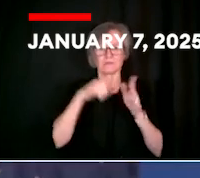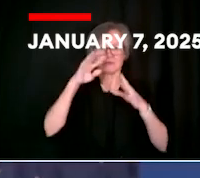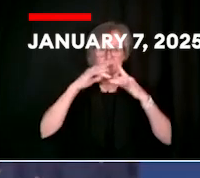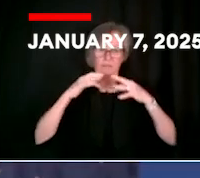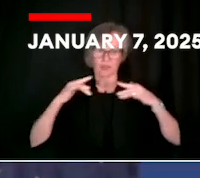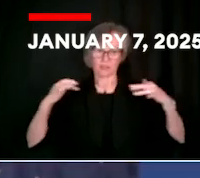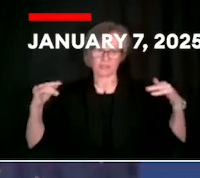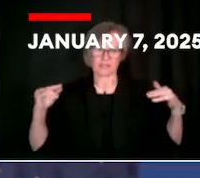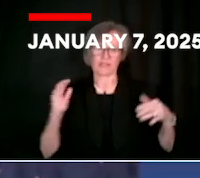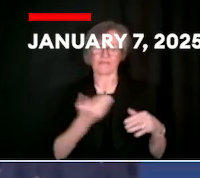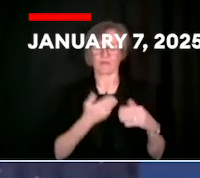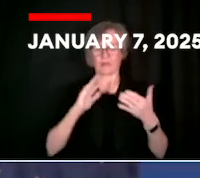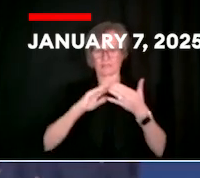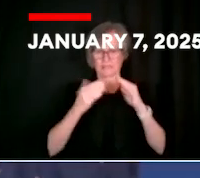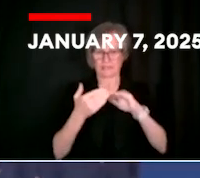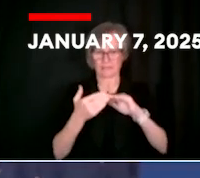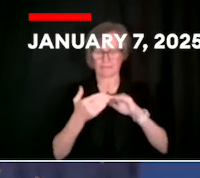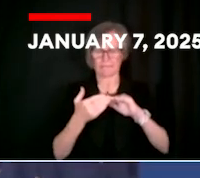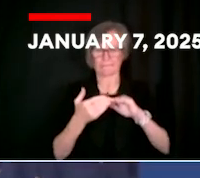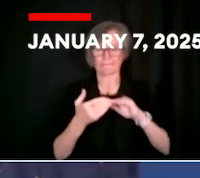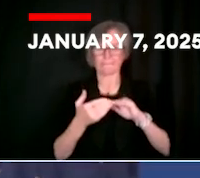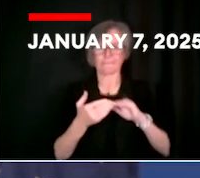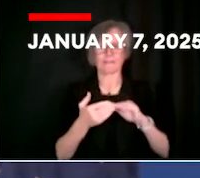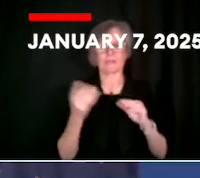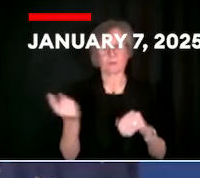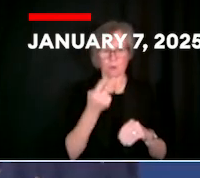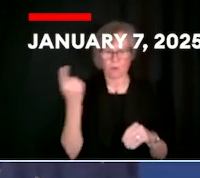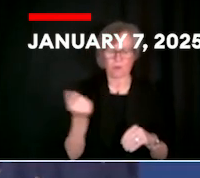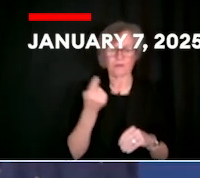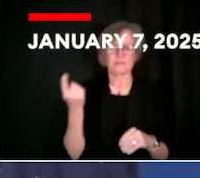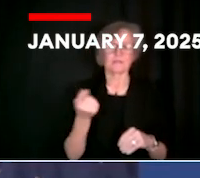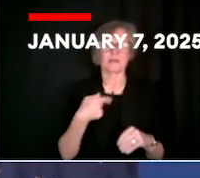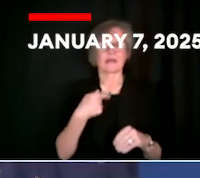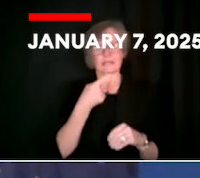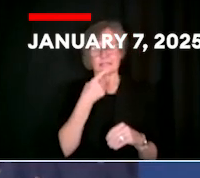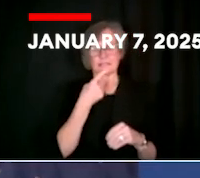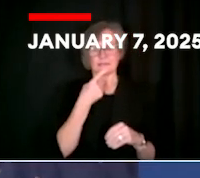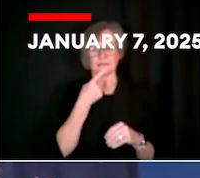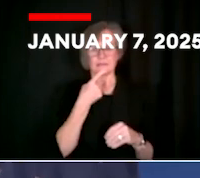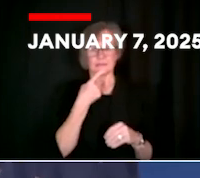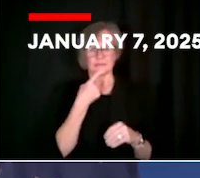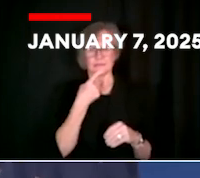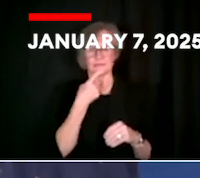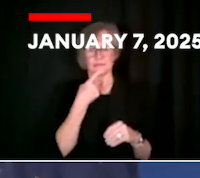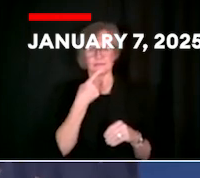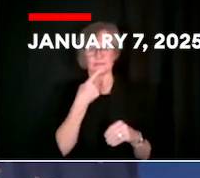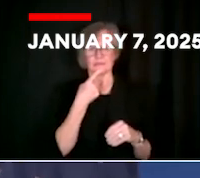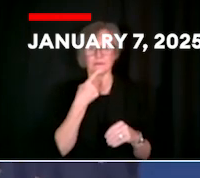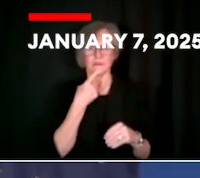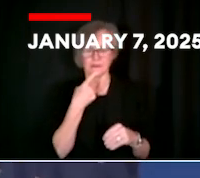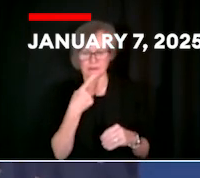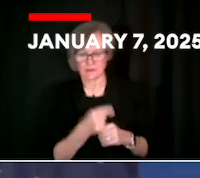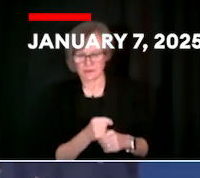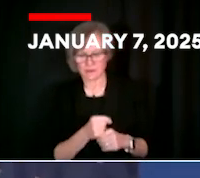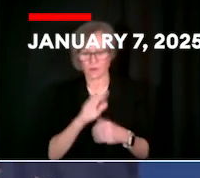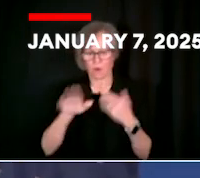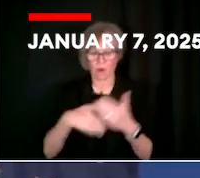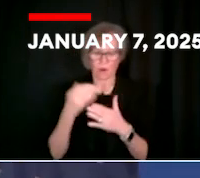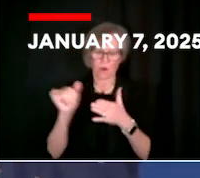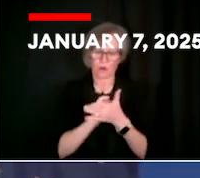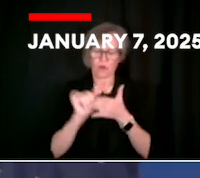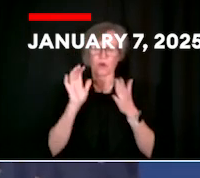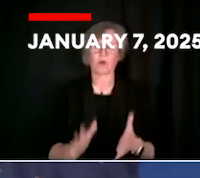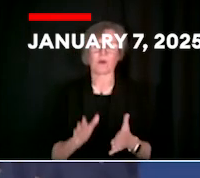city. And as always, I say to them, and I will say to all New Yorkers, public safety